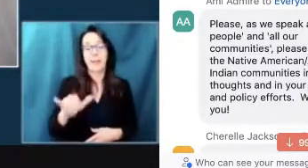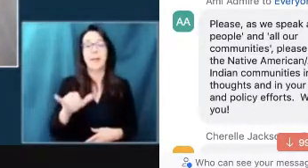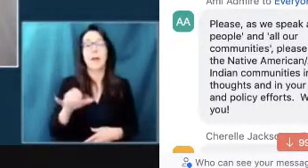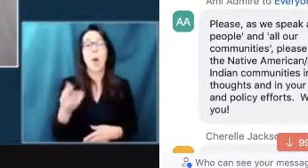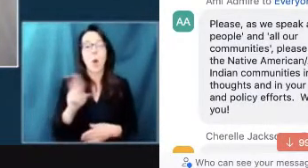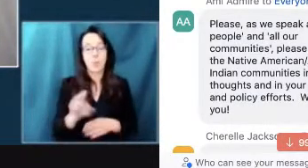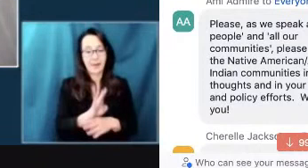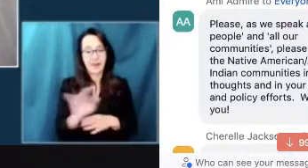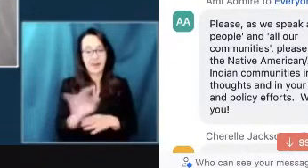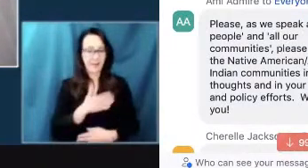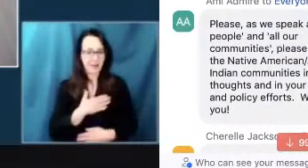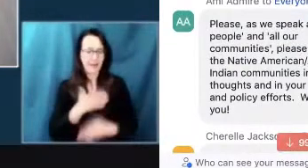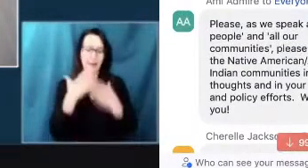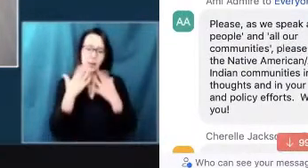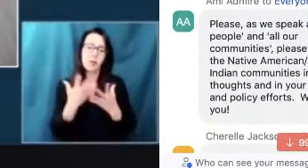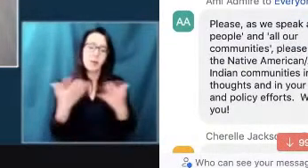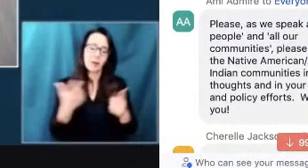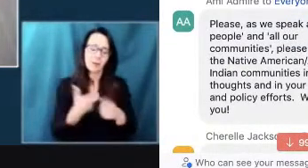much from the bottom of my heart.